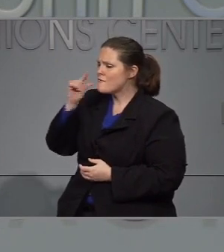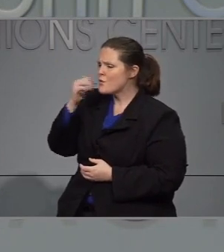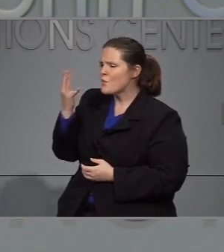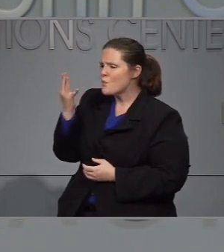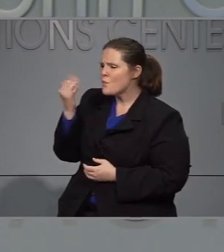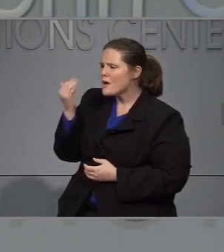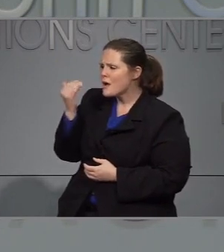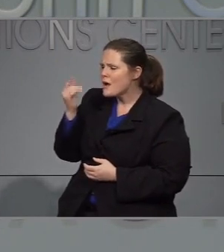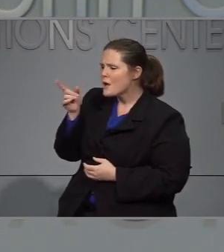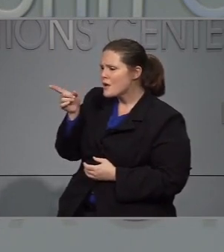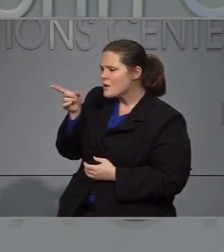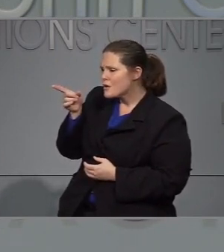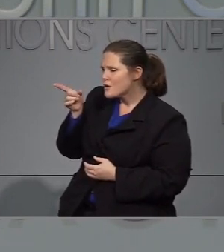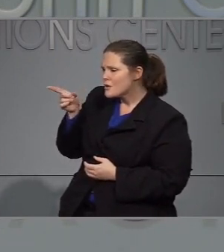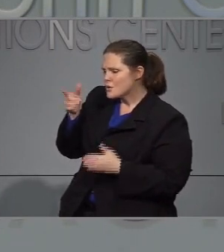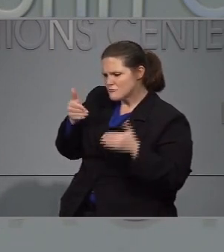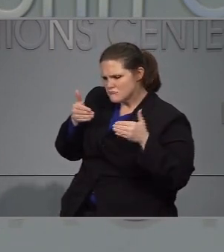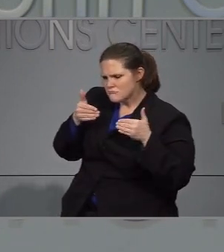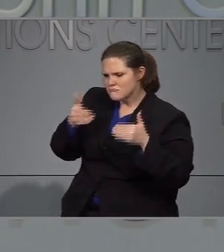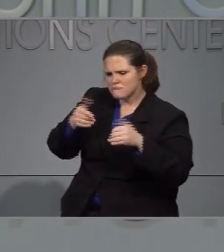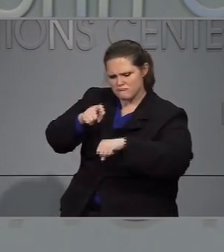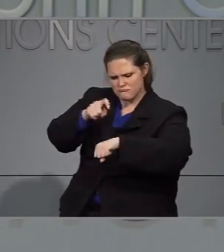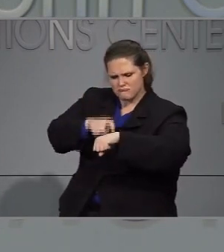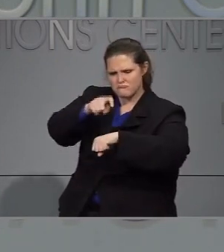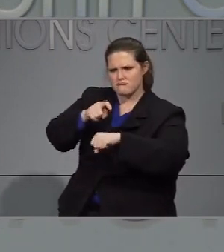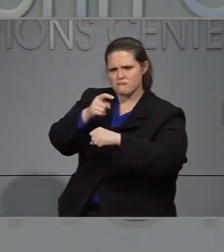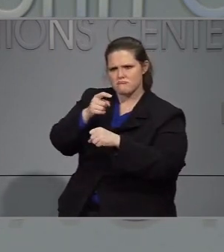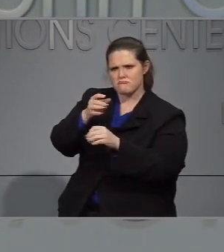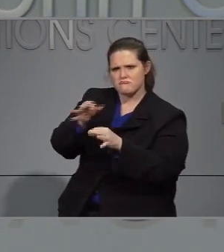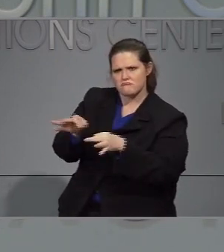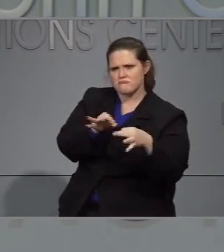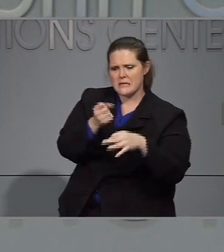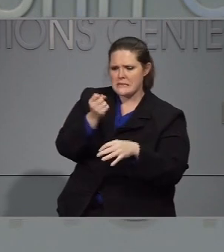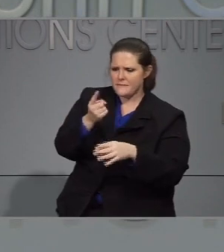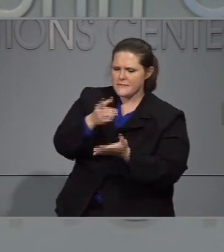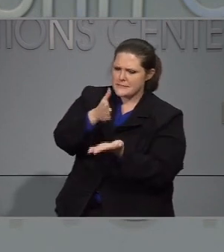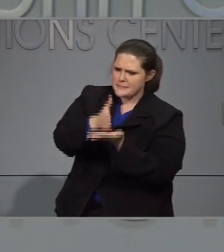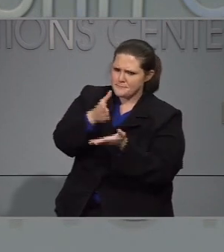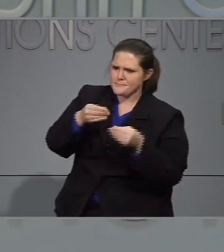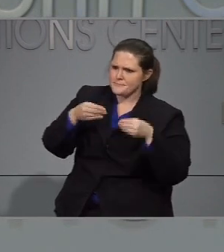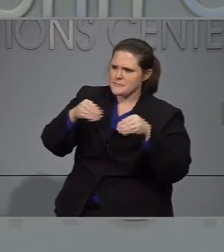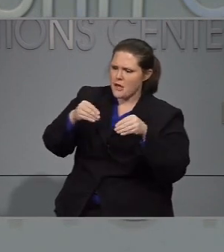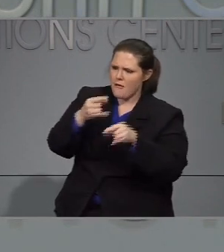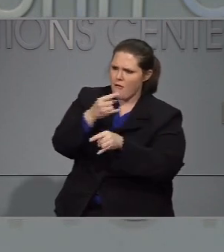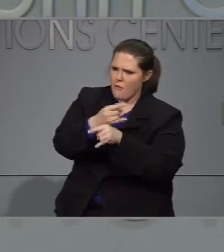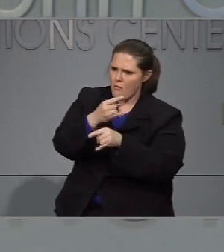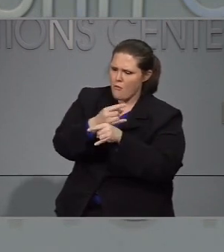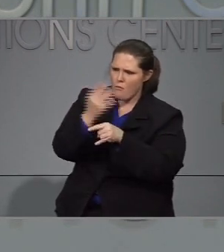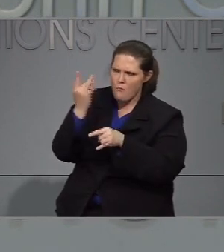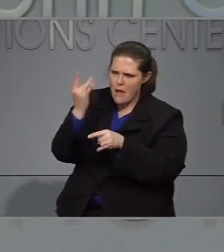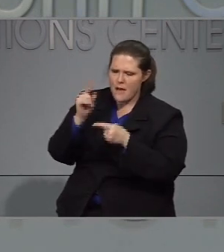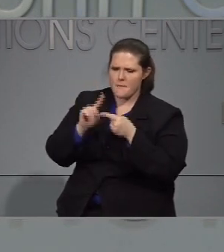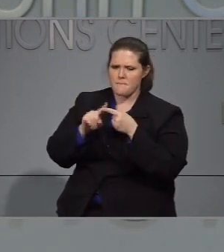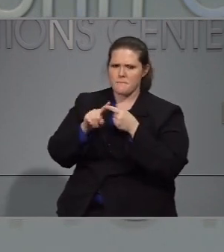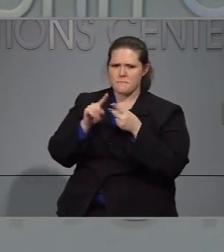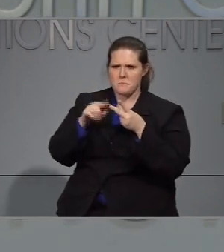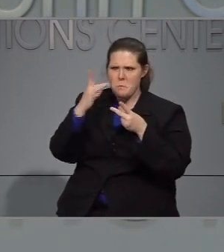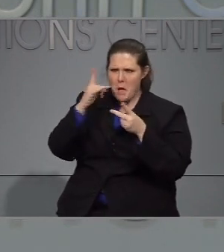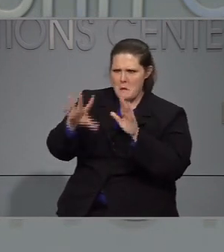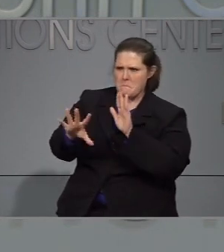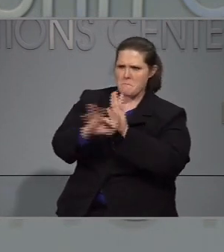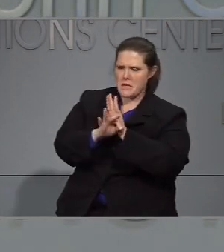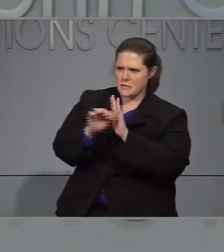start the alcohol curfew now, and why you chose 11 p.m., and if you have seen anything